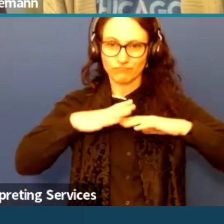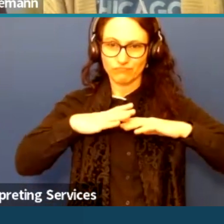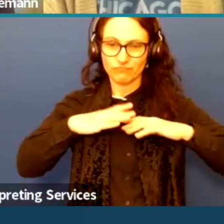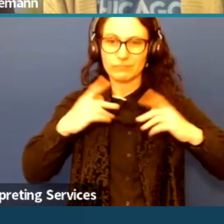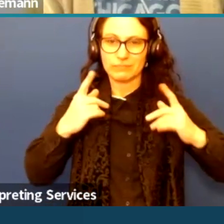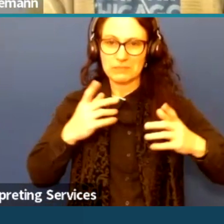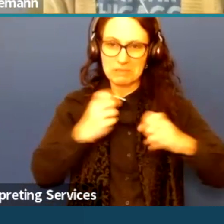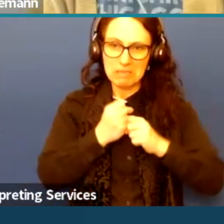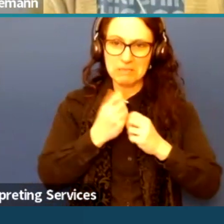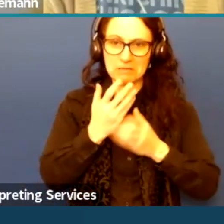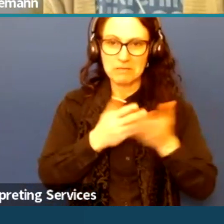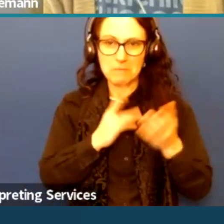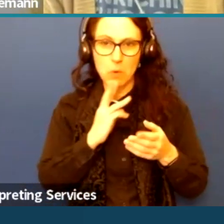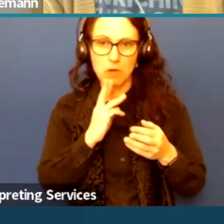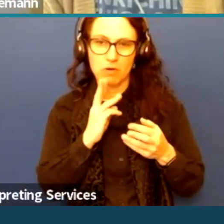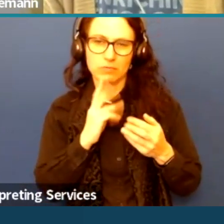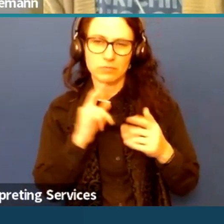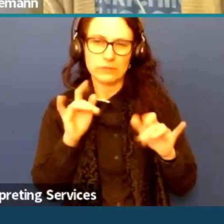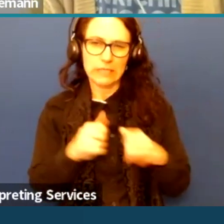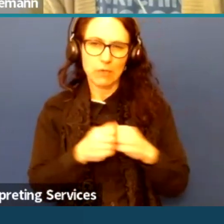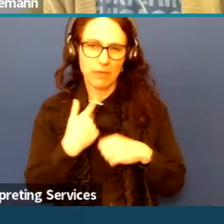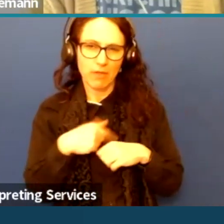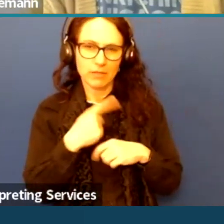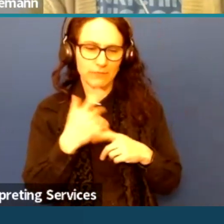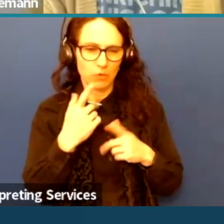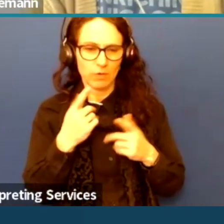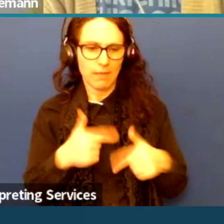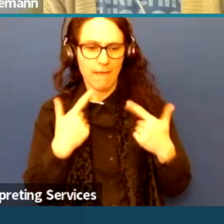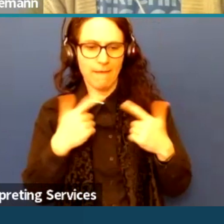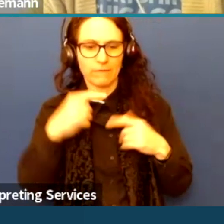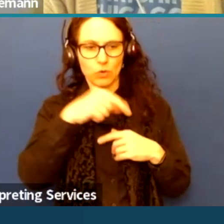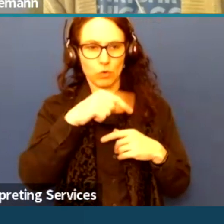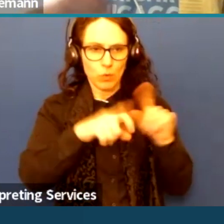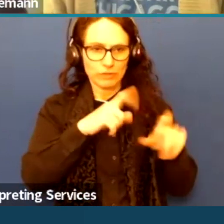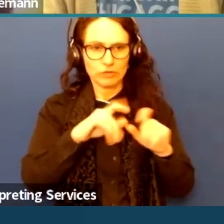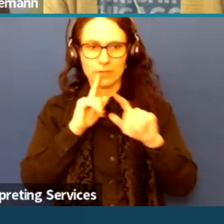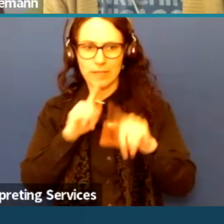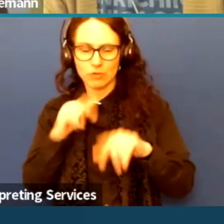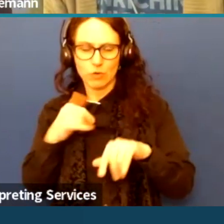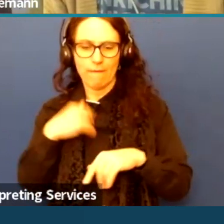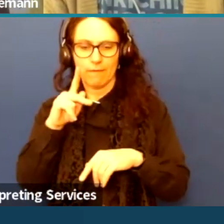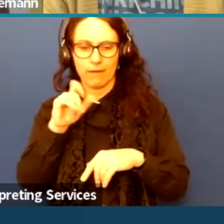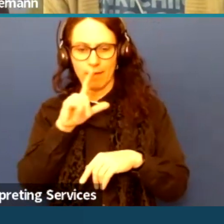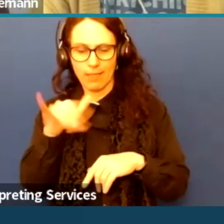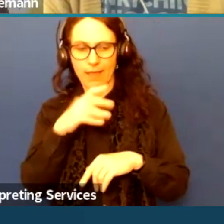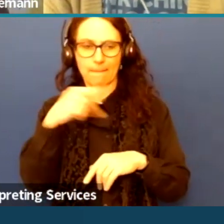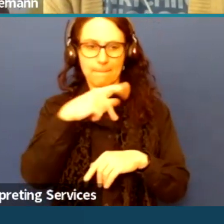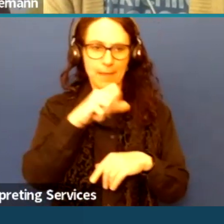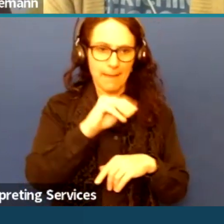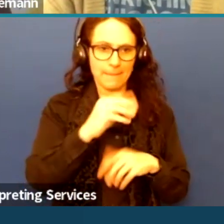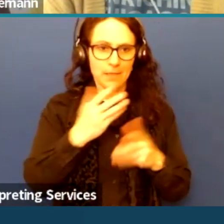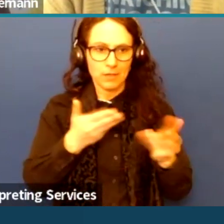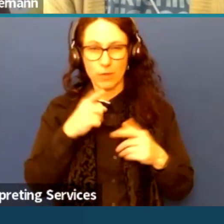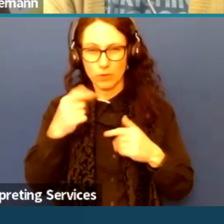water. So stay with us now, everybody, for the live Q&A. I've got Kelly and Pam still here, and you